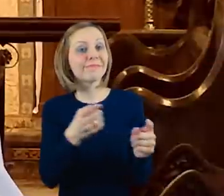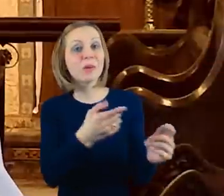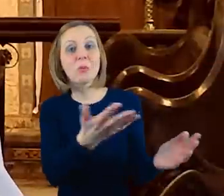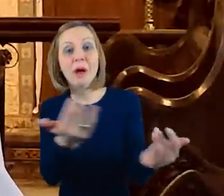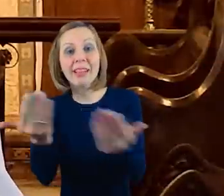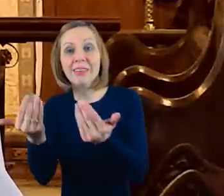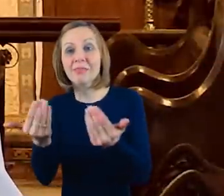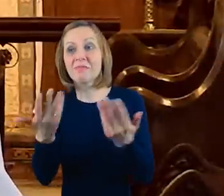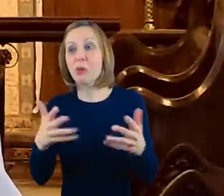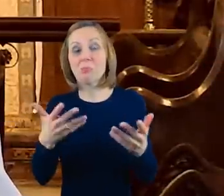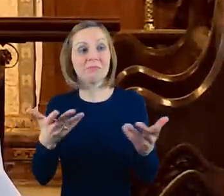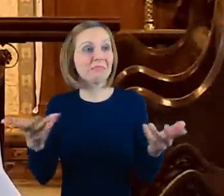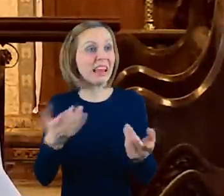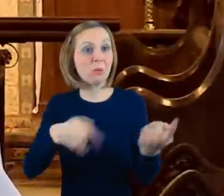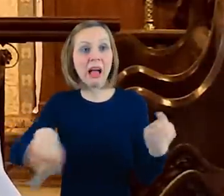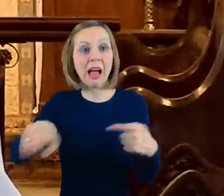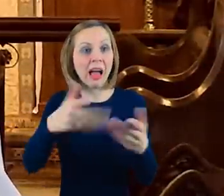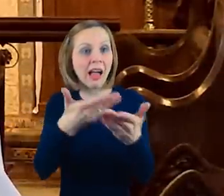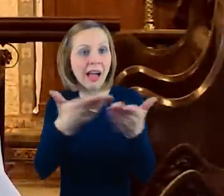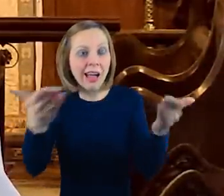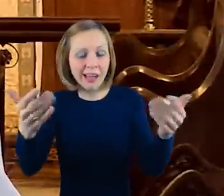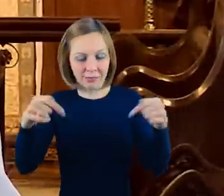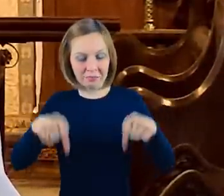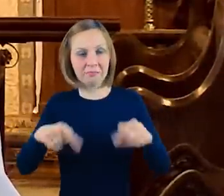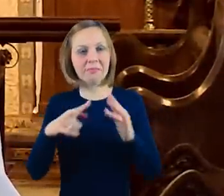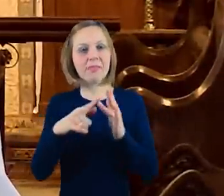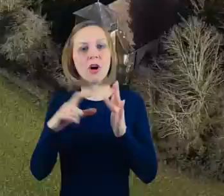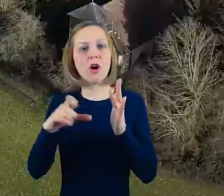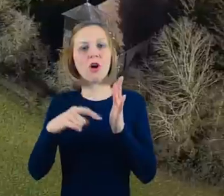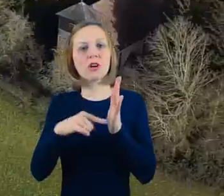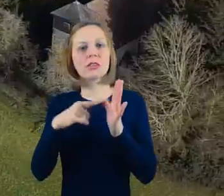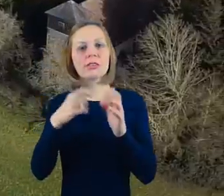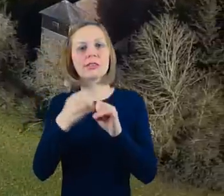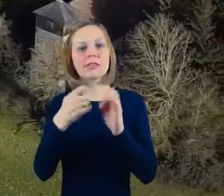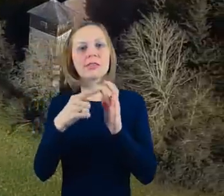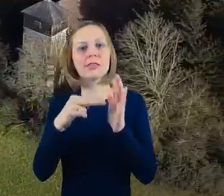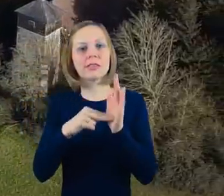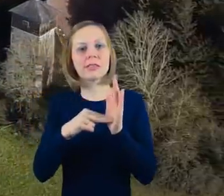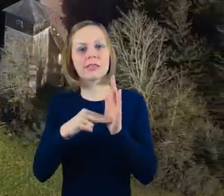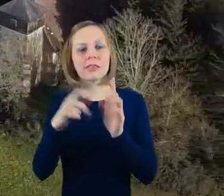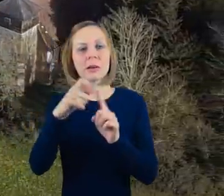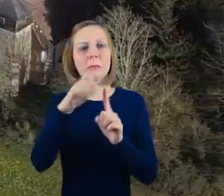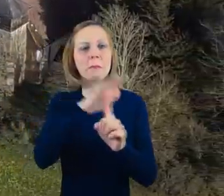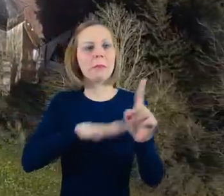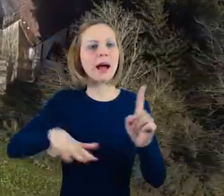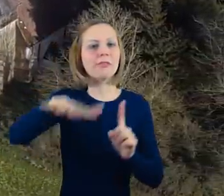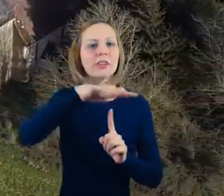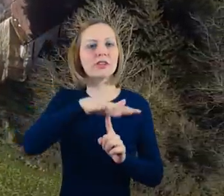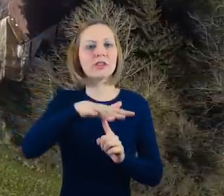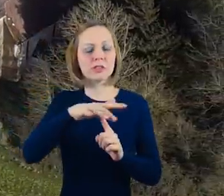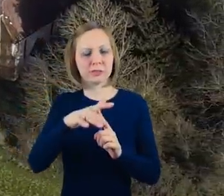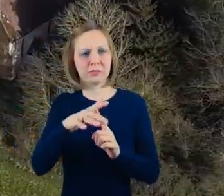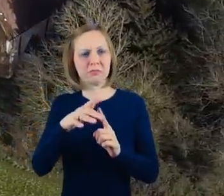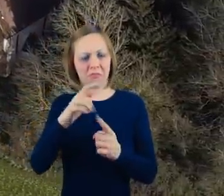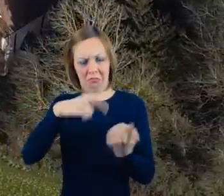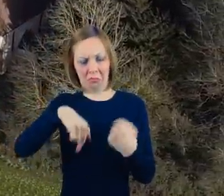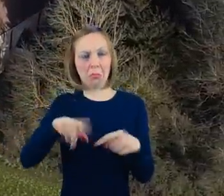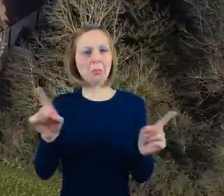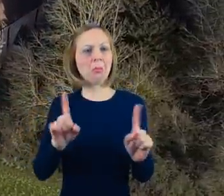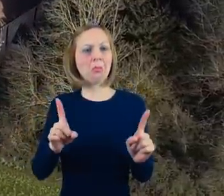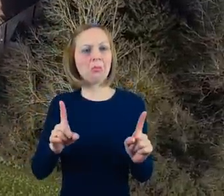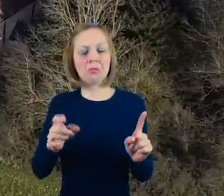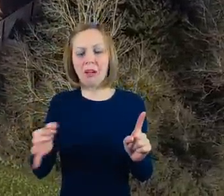Welcome, all of you, wherever you are watching, to the Octagon Parish, a group of small villages with historic